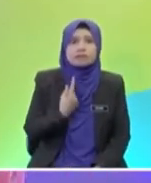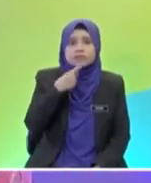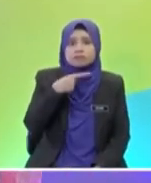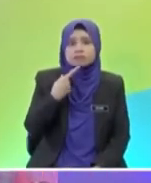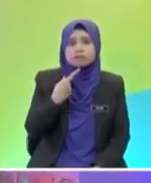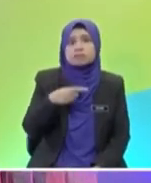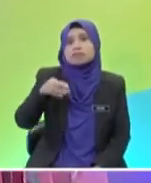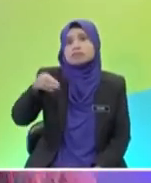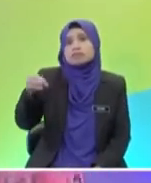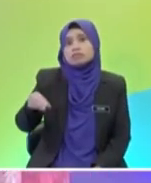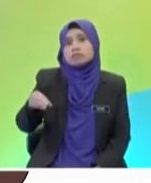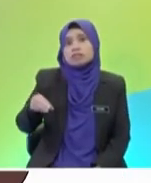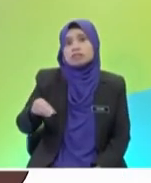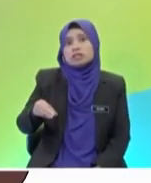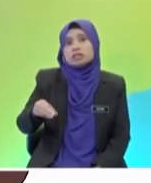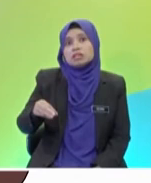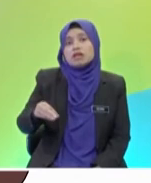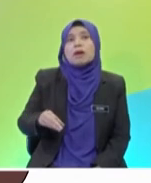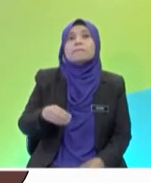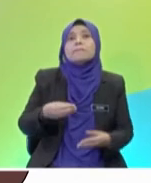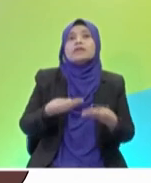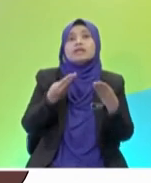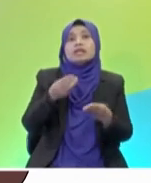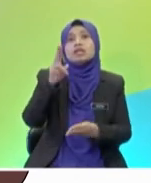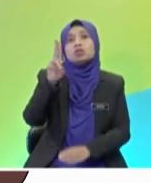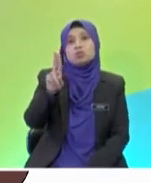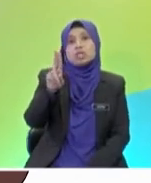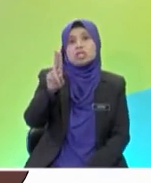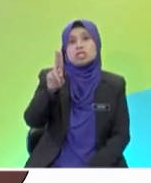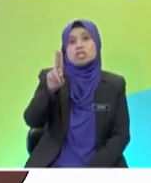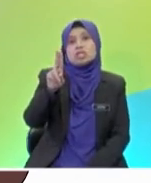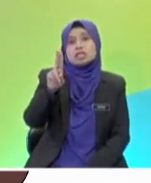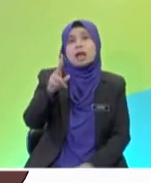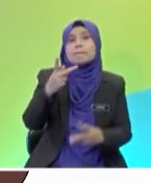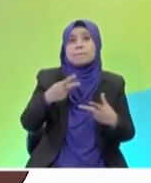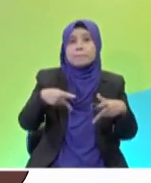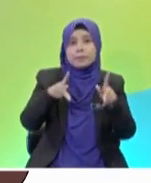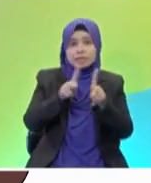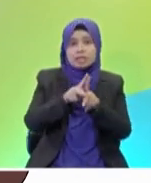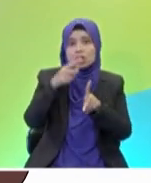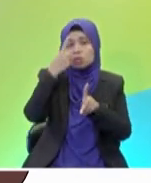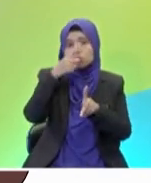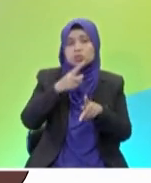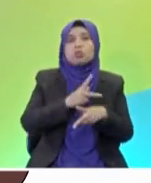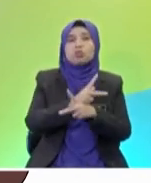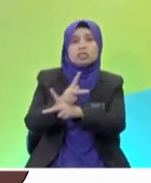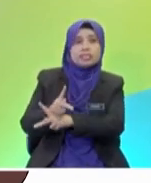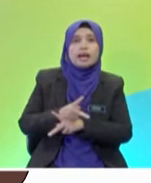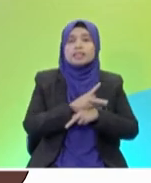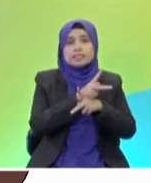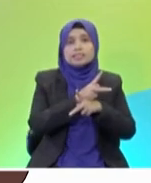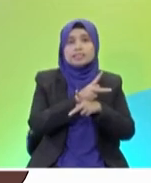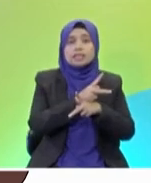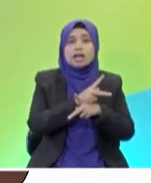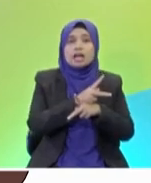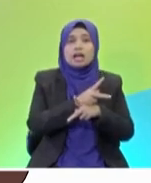pupils here. Okay. Give two importance of preservation and conservation of animals and plants that are facing the threat